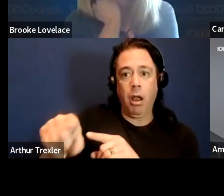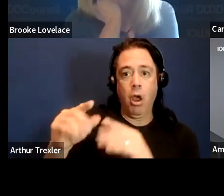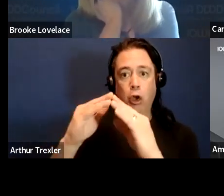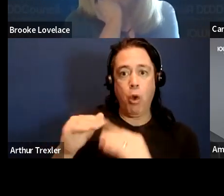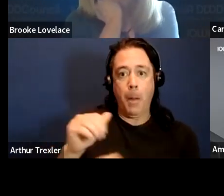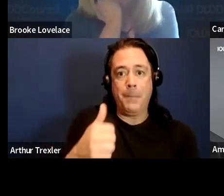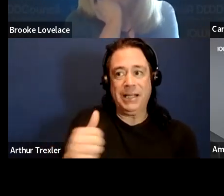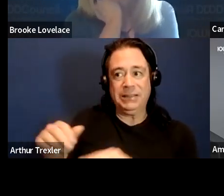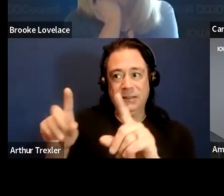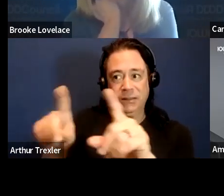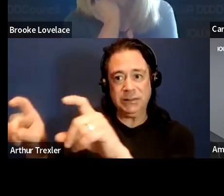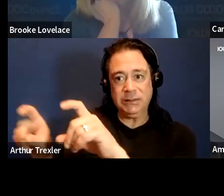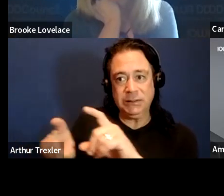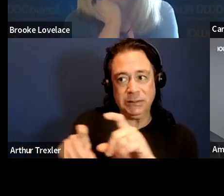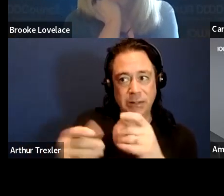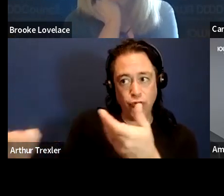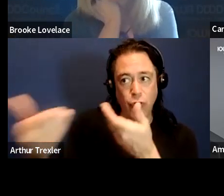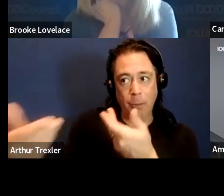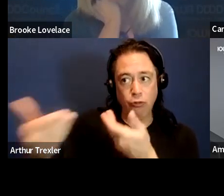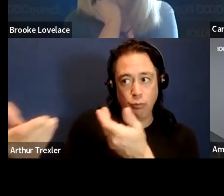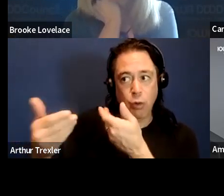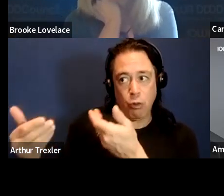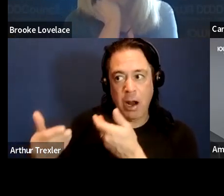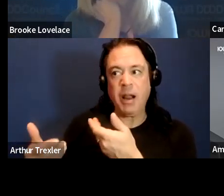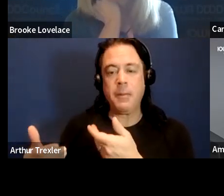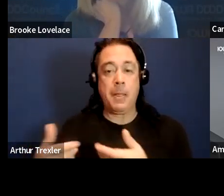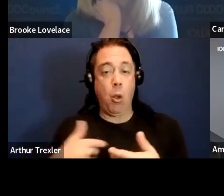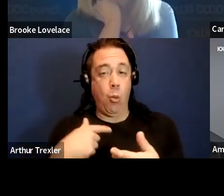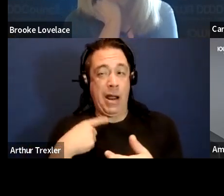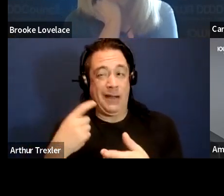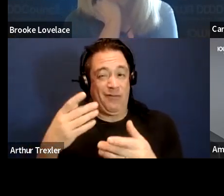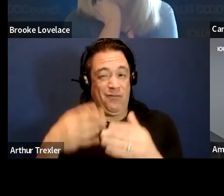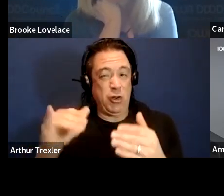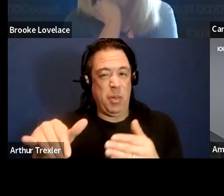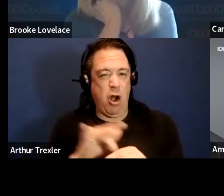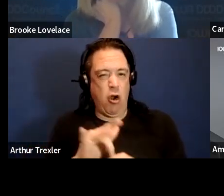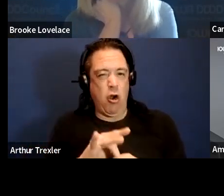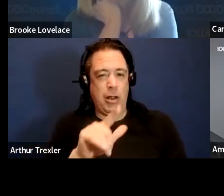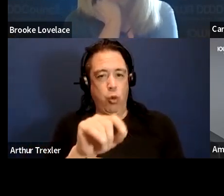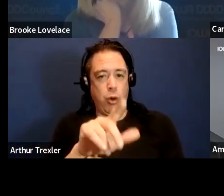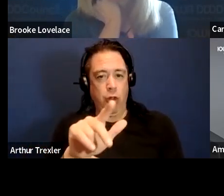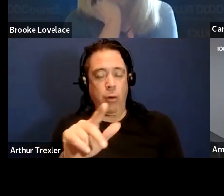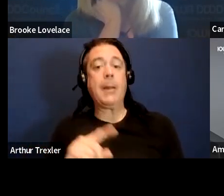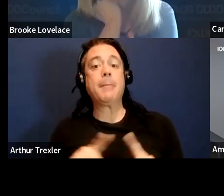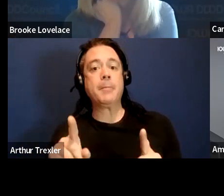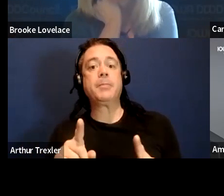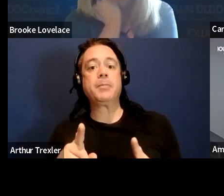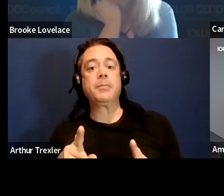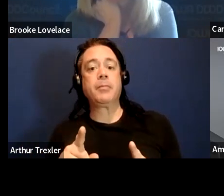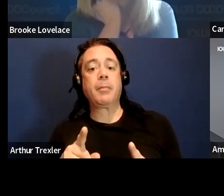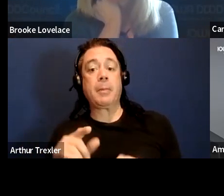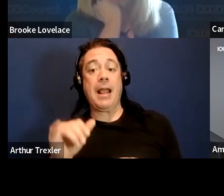evaluation that was completed in early 2023. But the work for